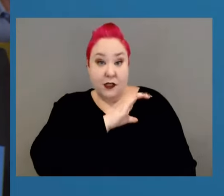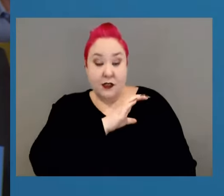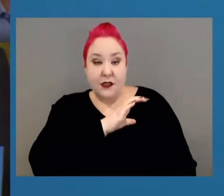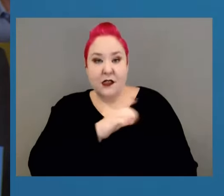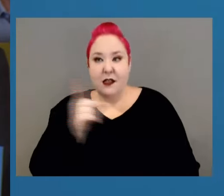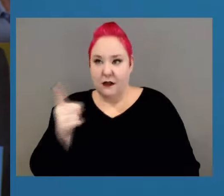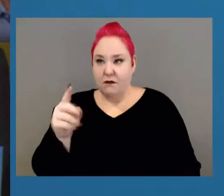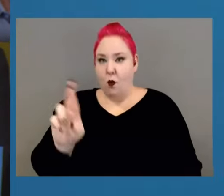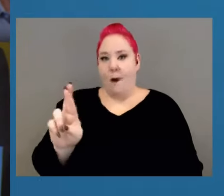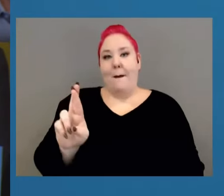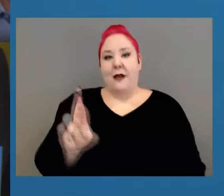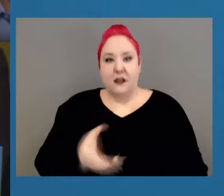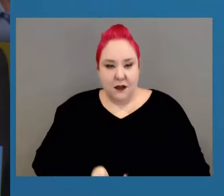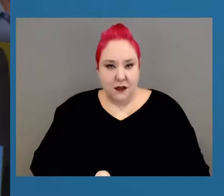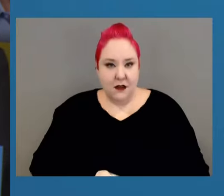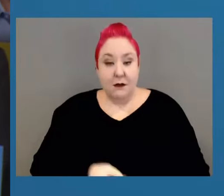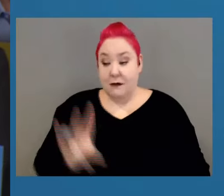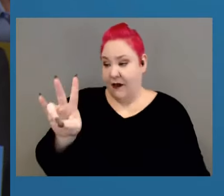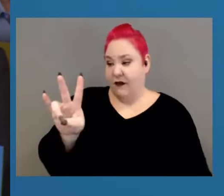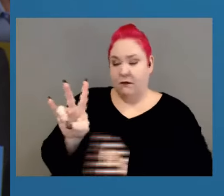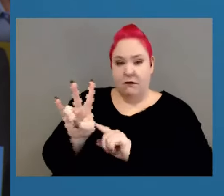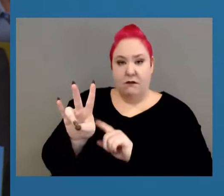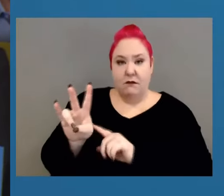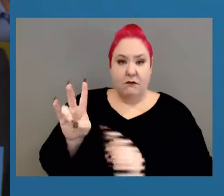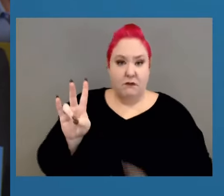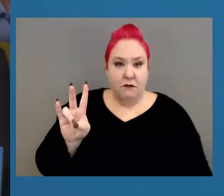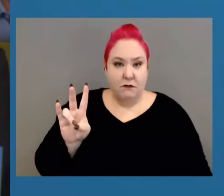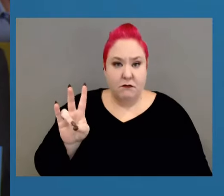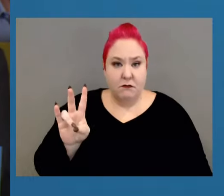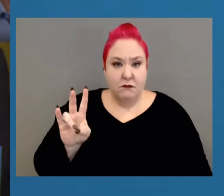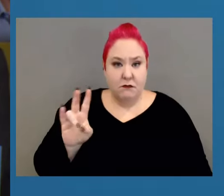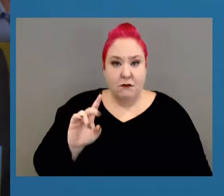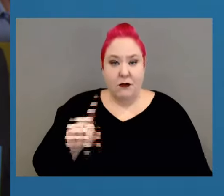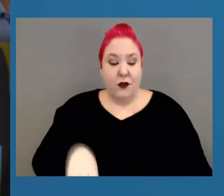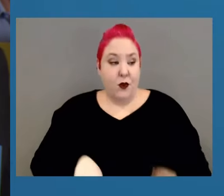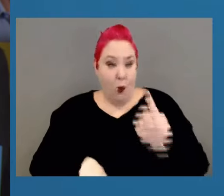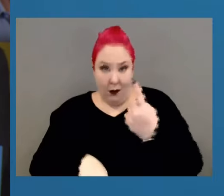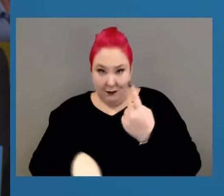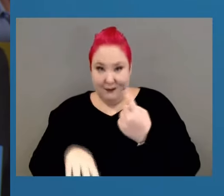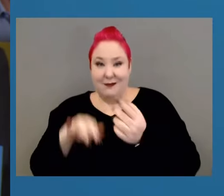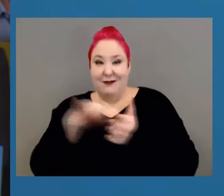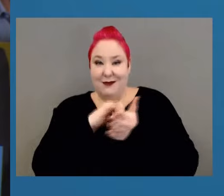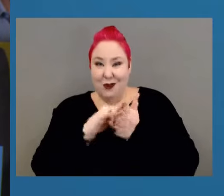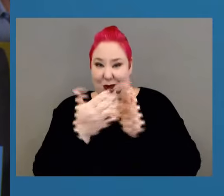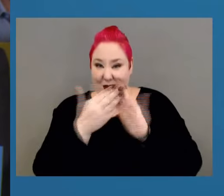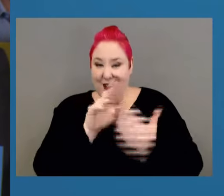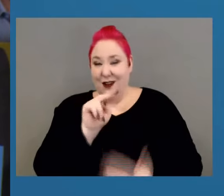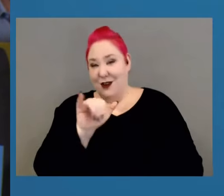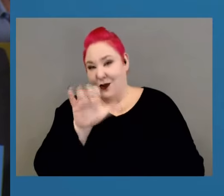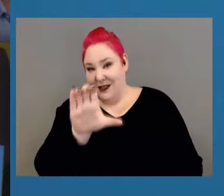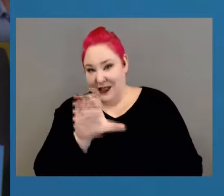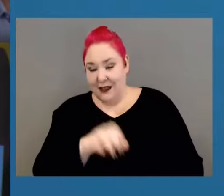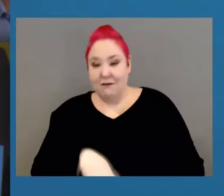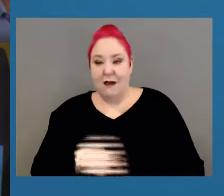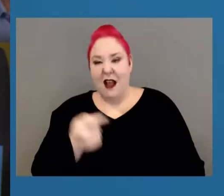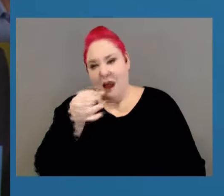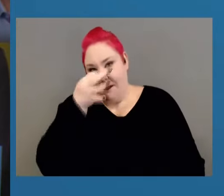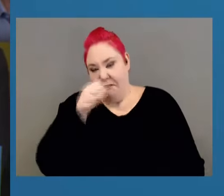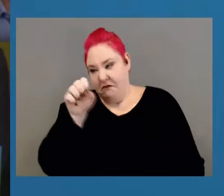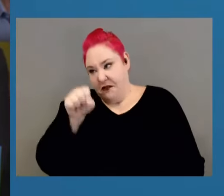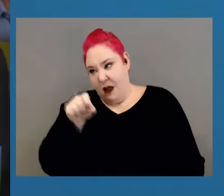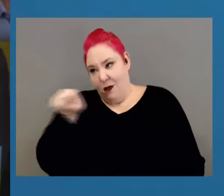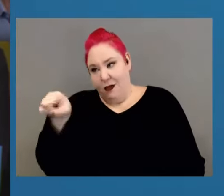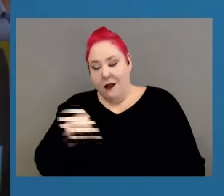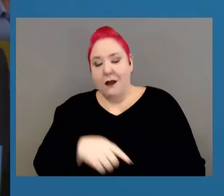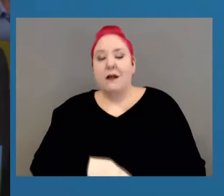Republicans. 7. Only one in New York City, a little further south from here. But